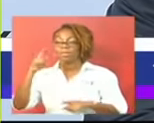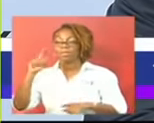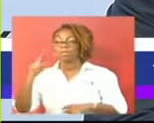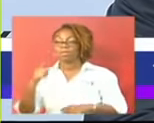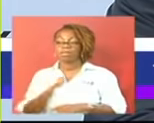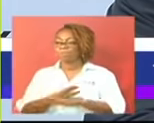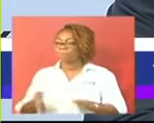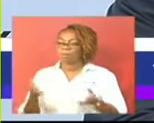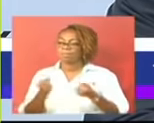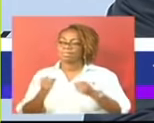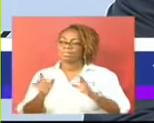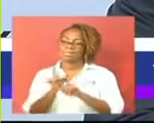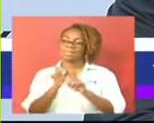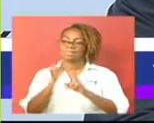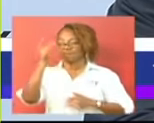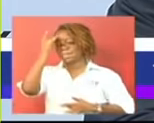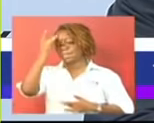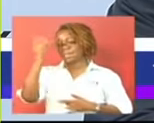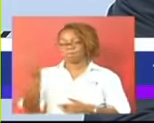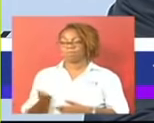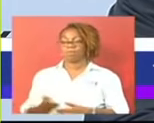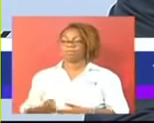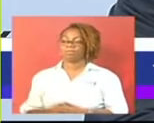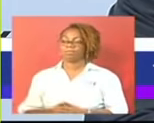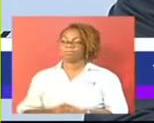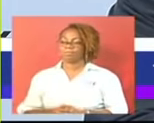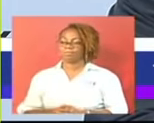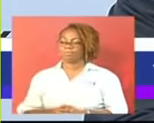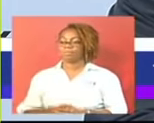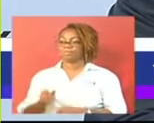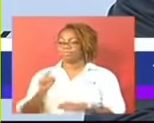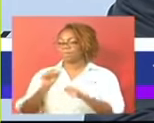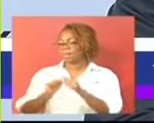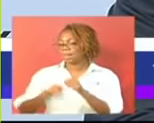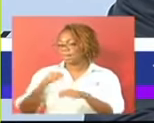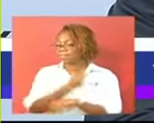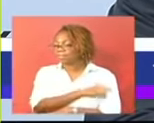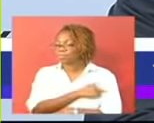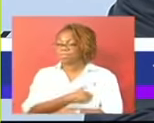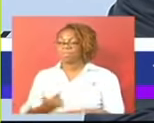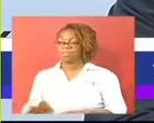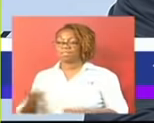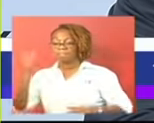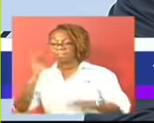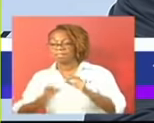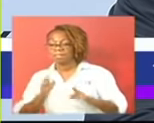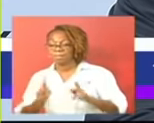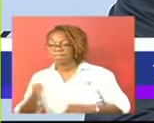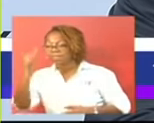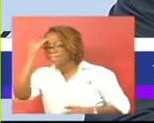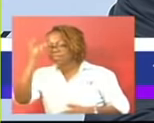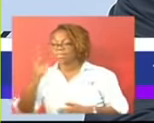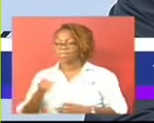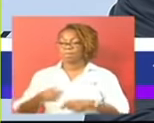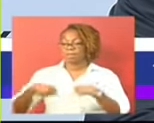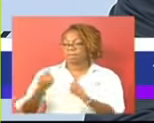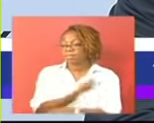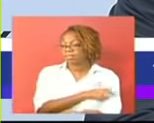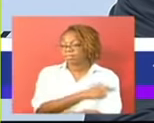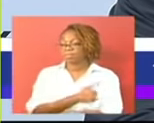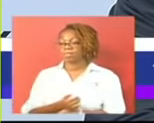level, you can rest assured that every single individual that is hospitalized receives the best possible care according to the resources